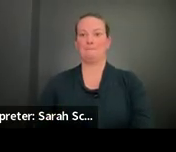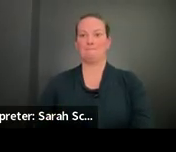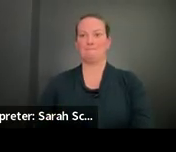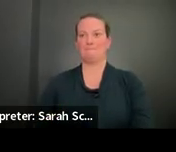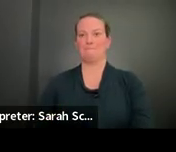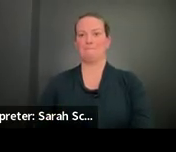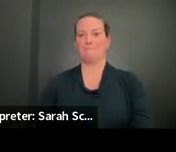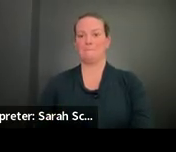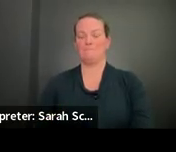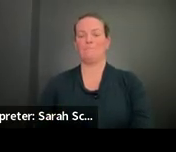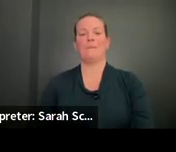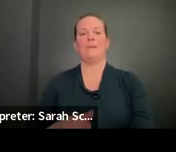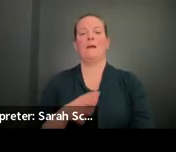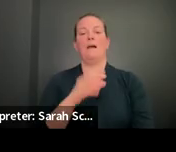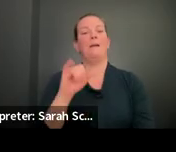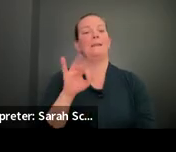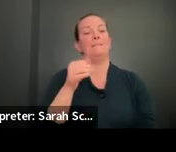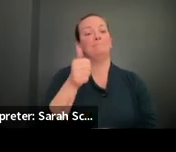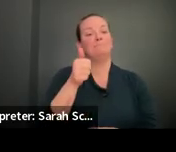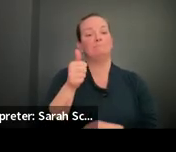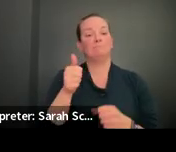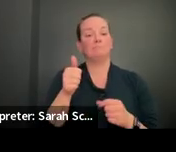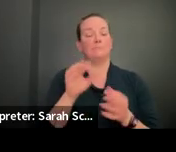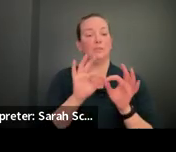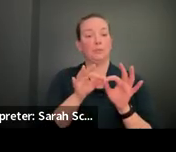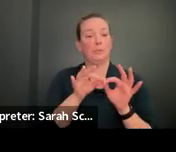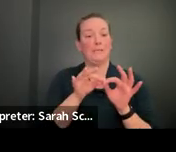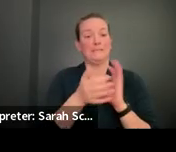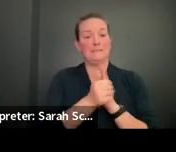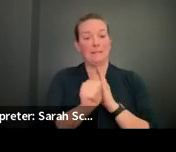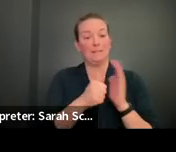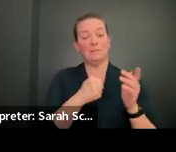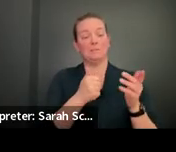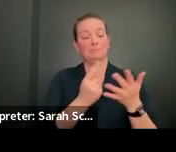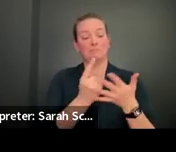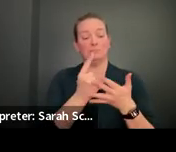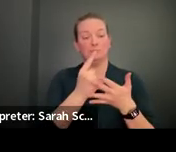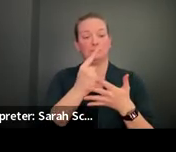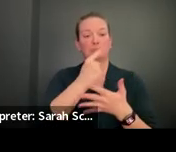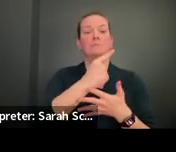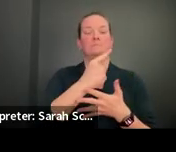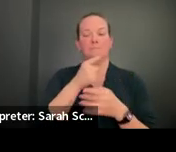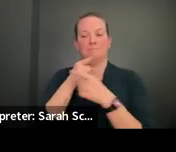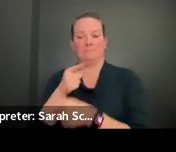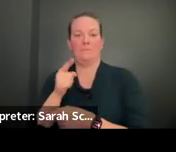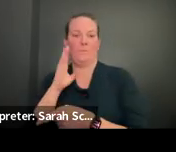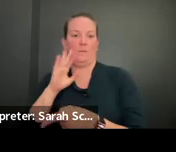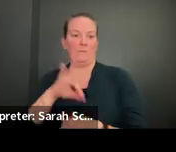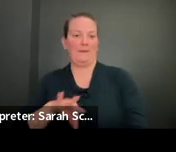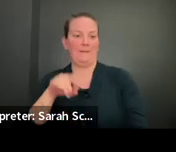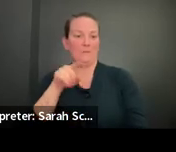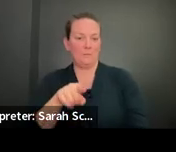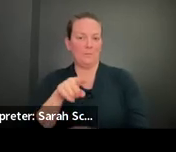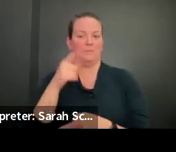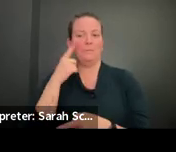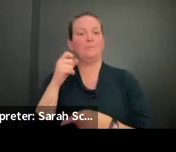who are a bit further along in your interpreting studies, because you can make a lot of you can